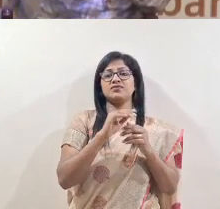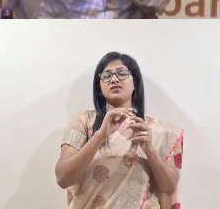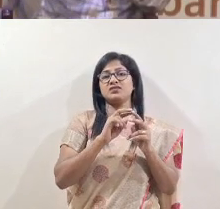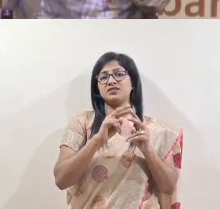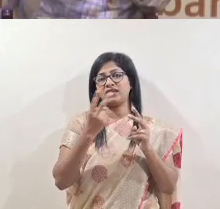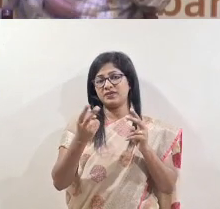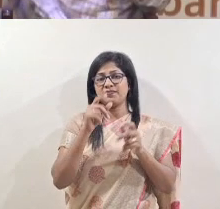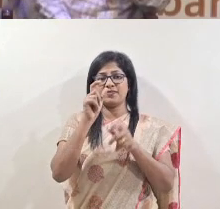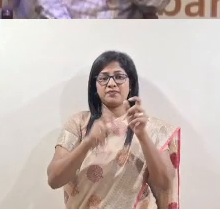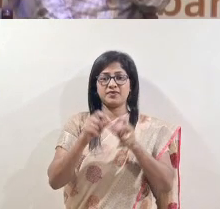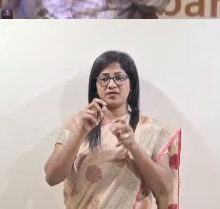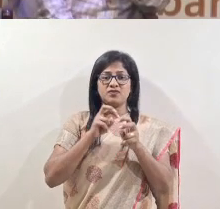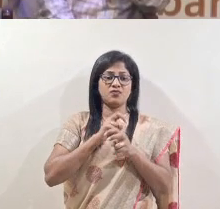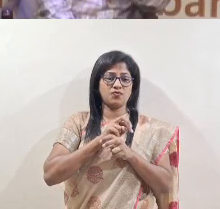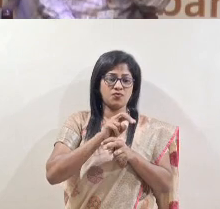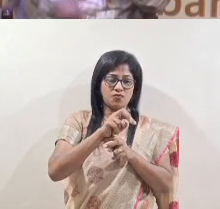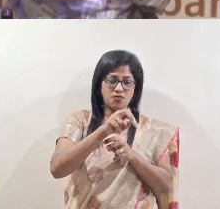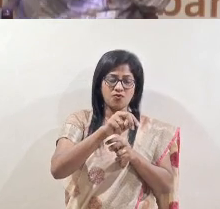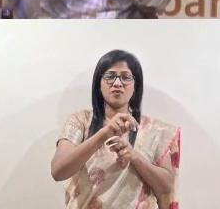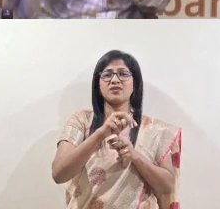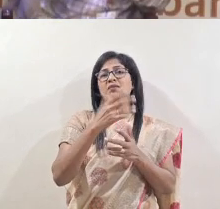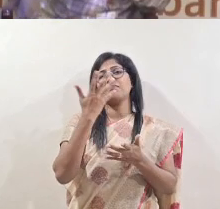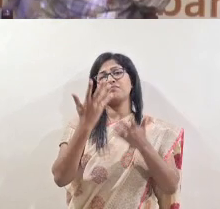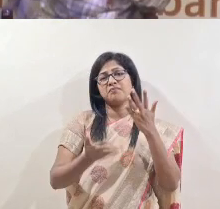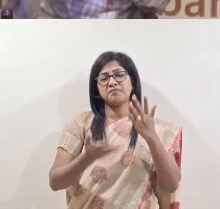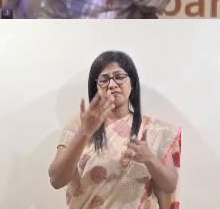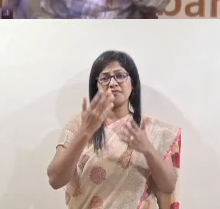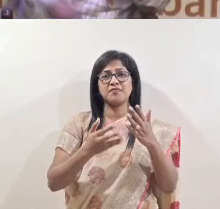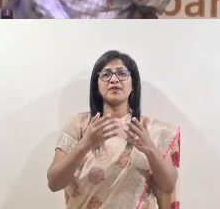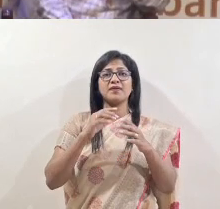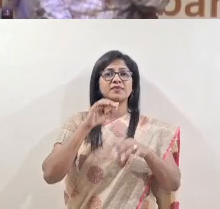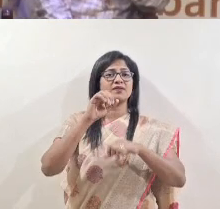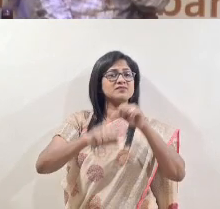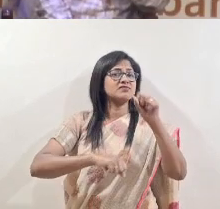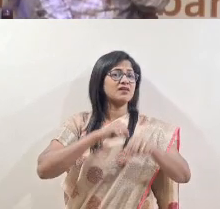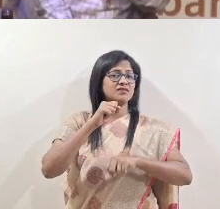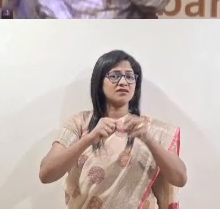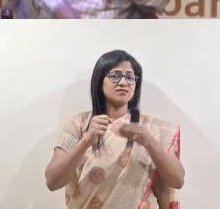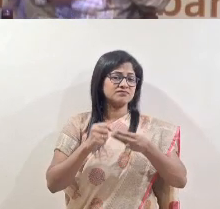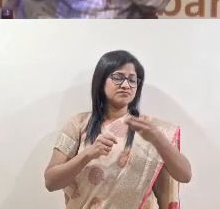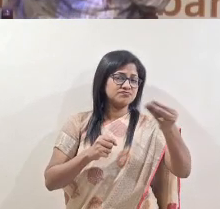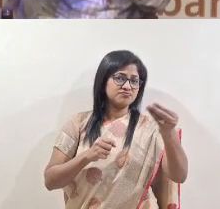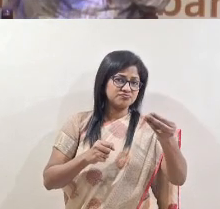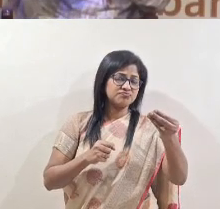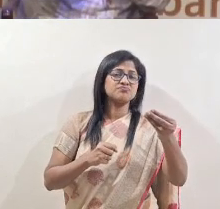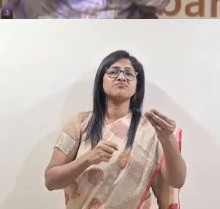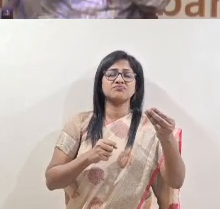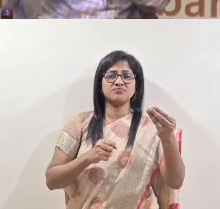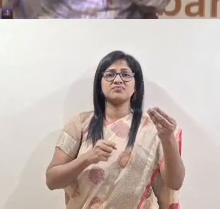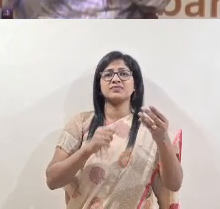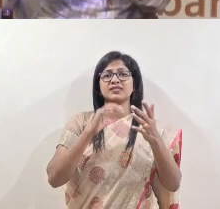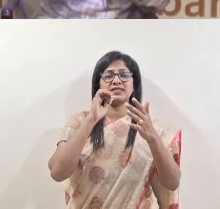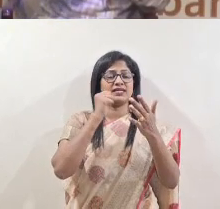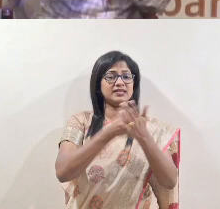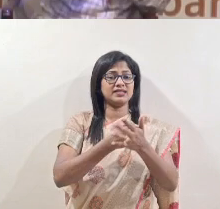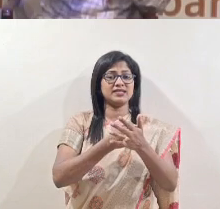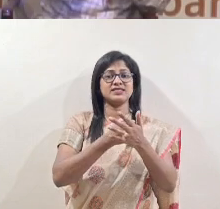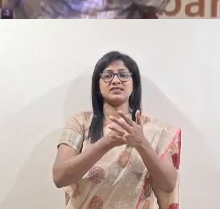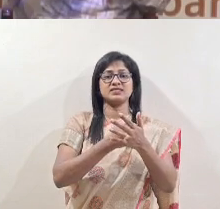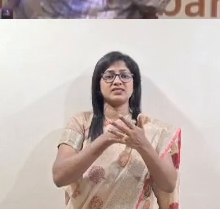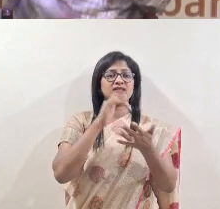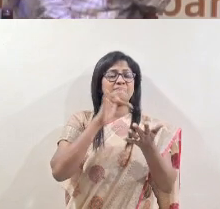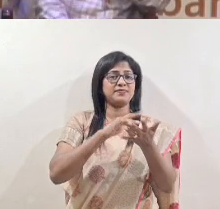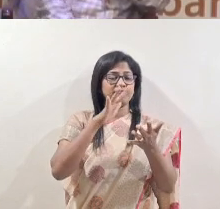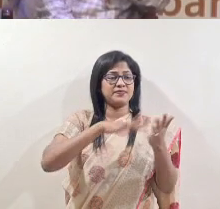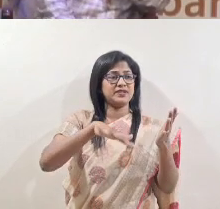can walk up to, or just can paddle, can bicycle up to their desired activity locations